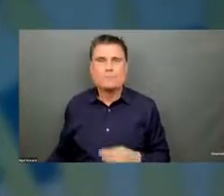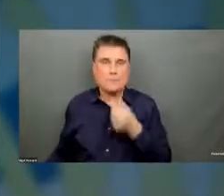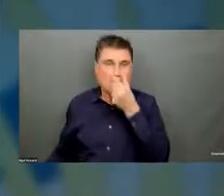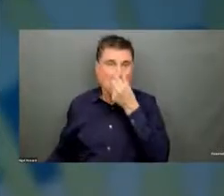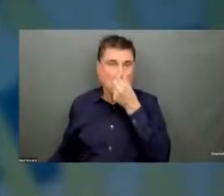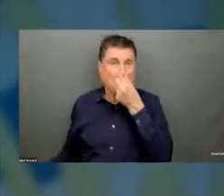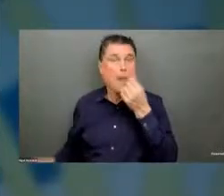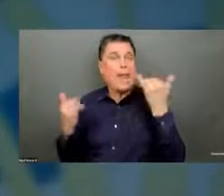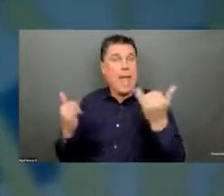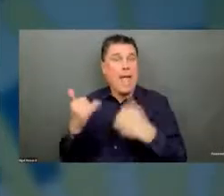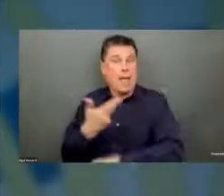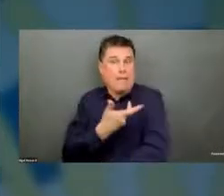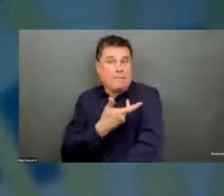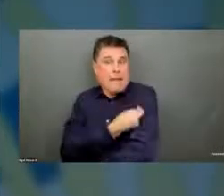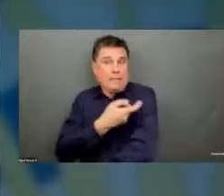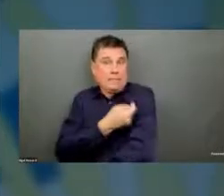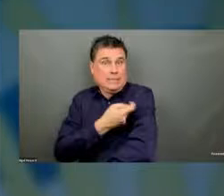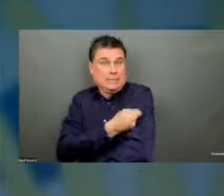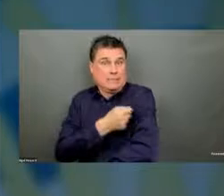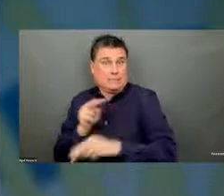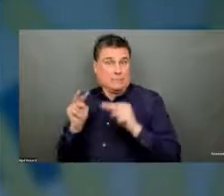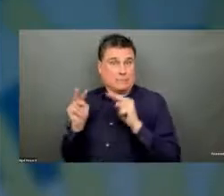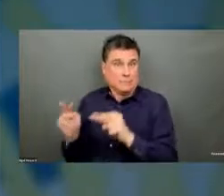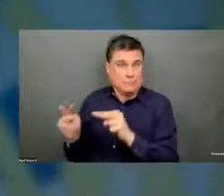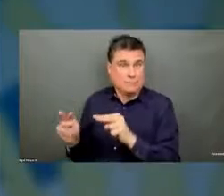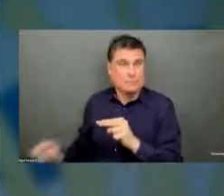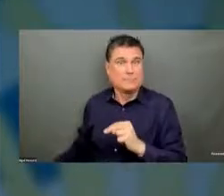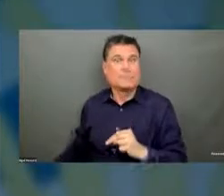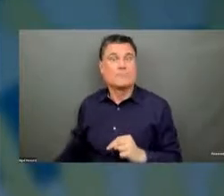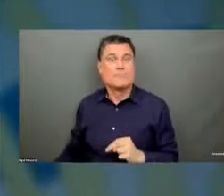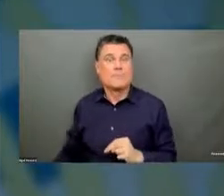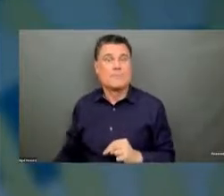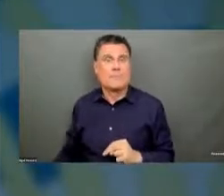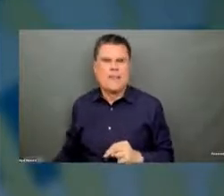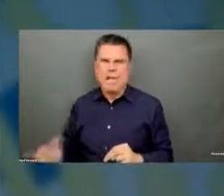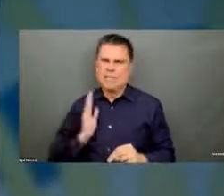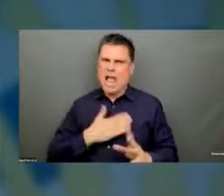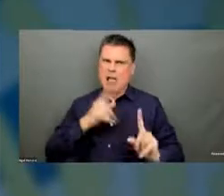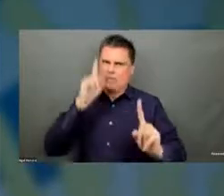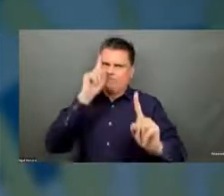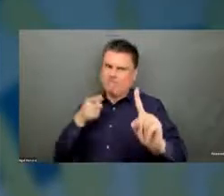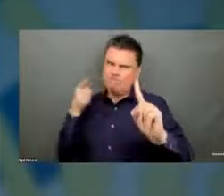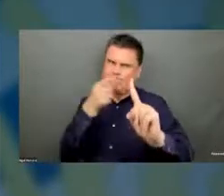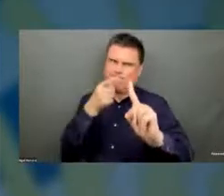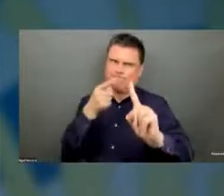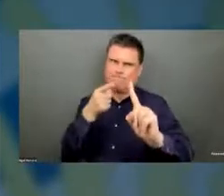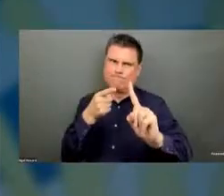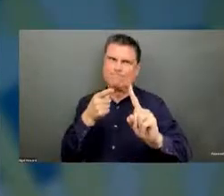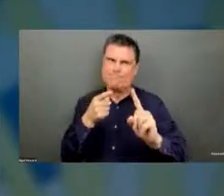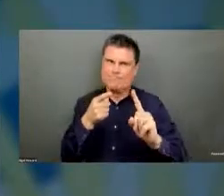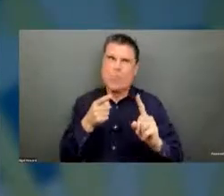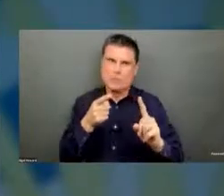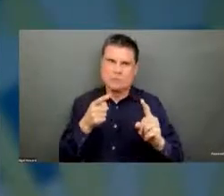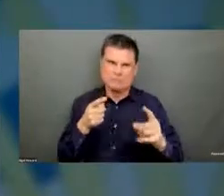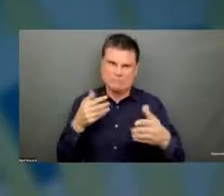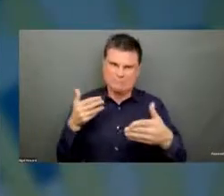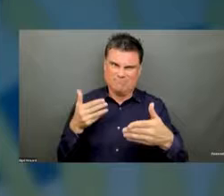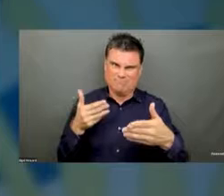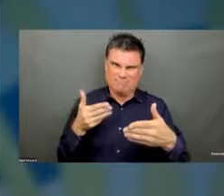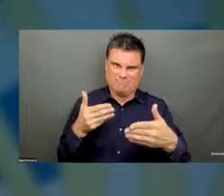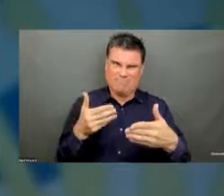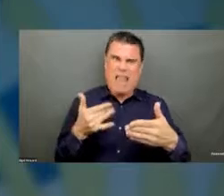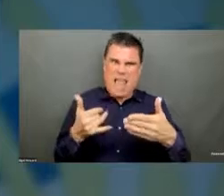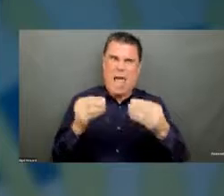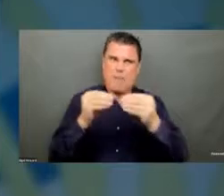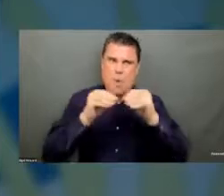effective vaccines and are now rolling them out on a population basis in BC. We've had over